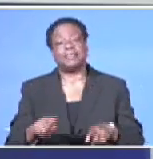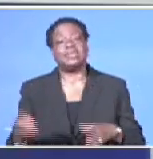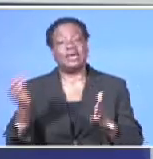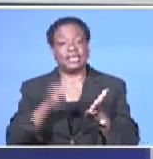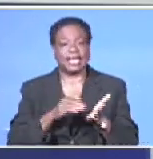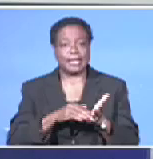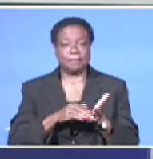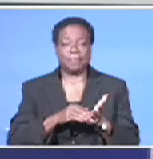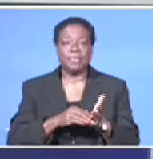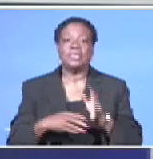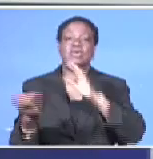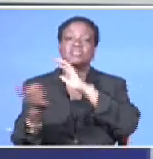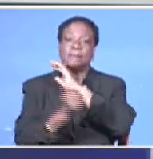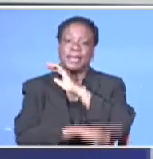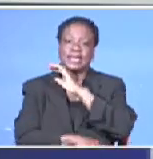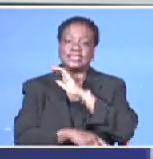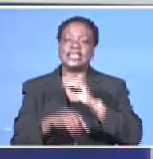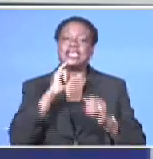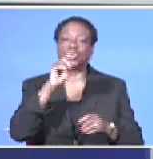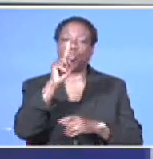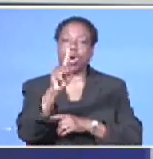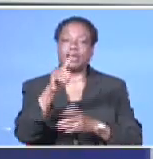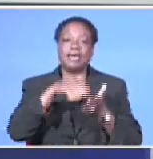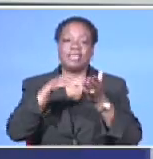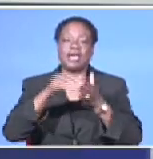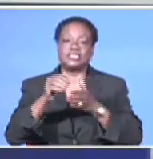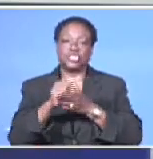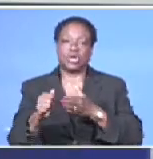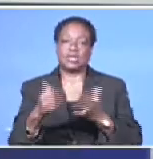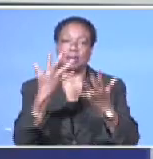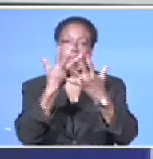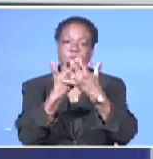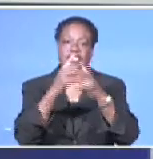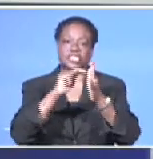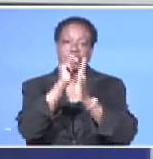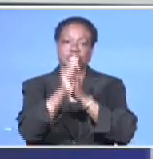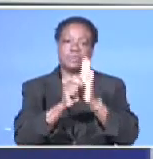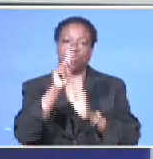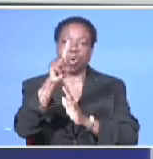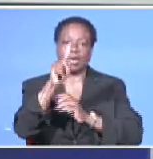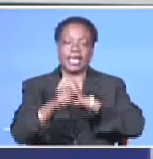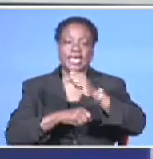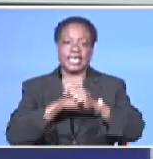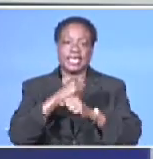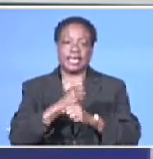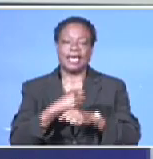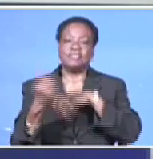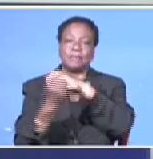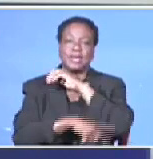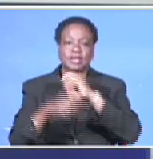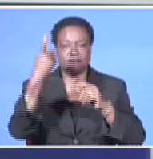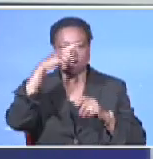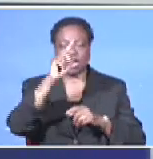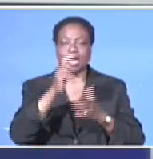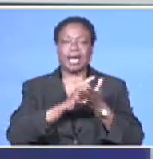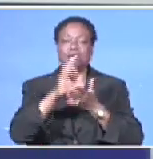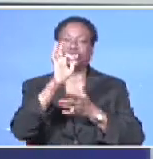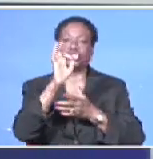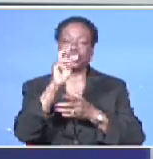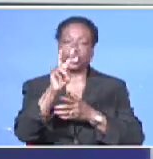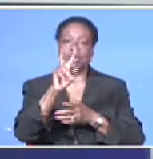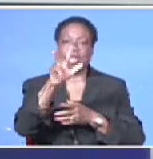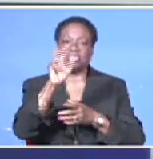one, according to the court, $1,000 and a prison term of up to a year. The penalty for count two, $30